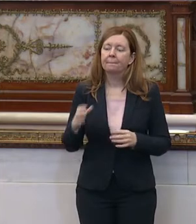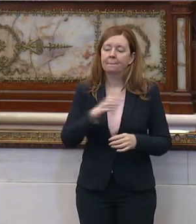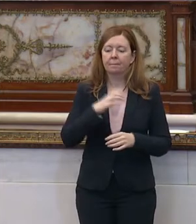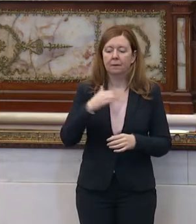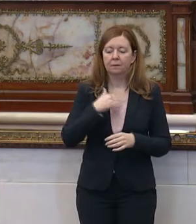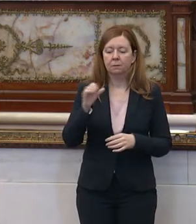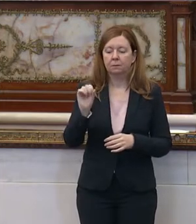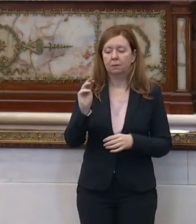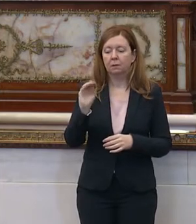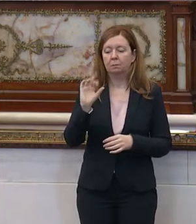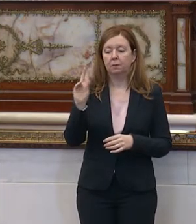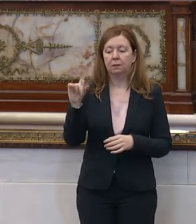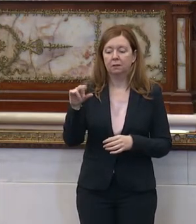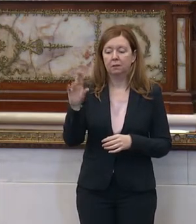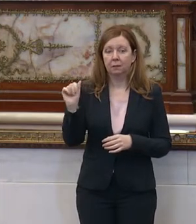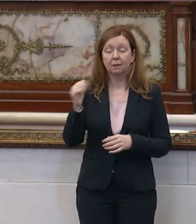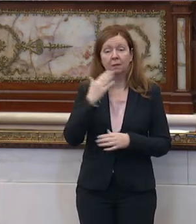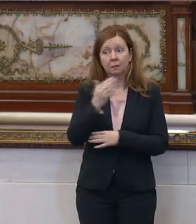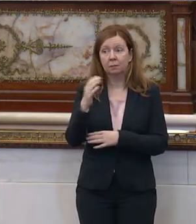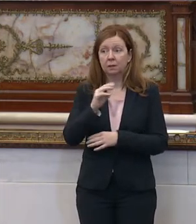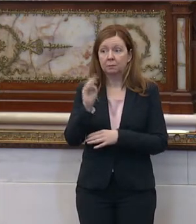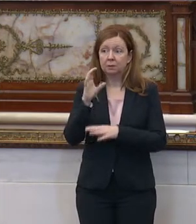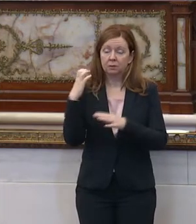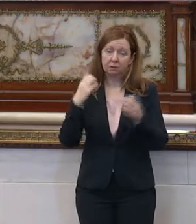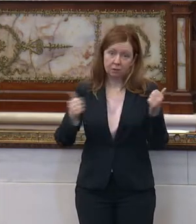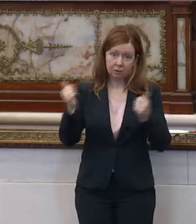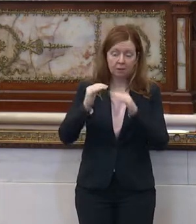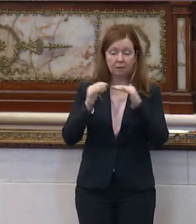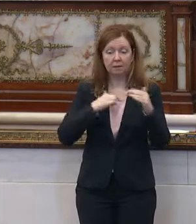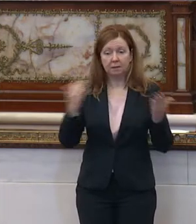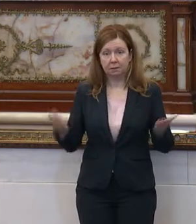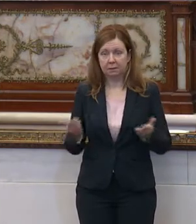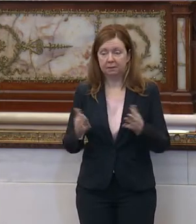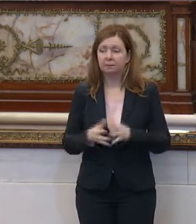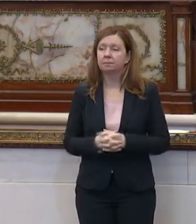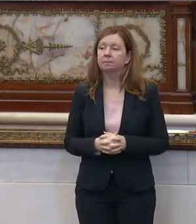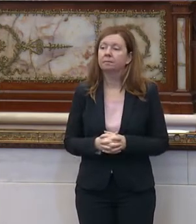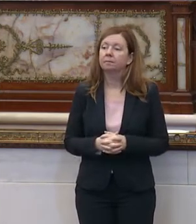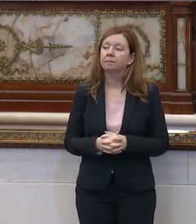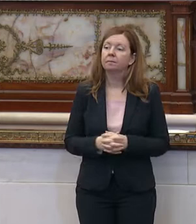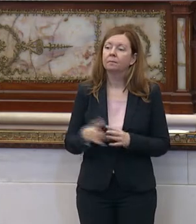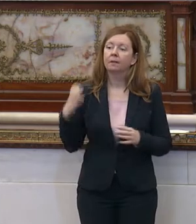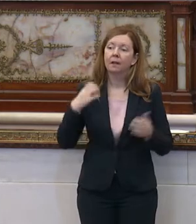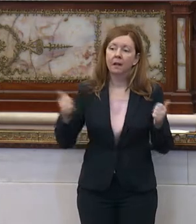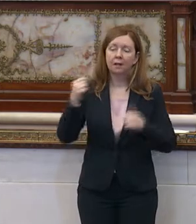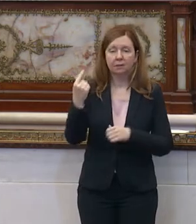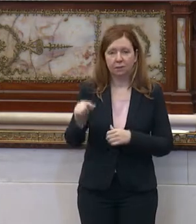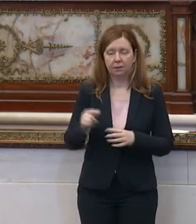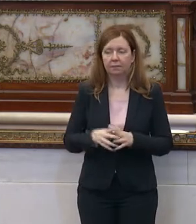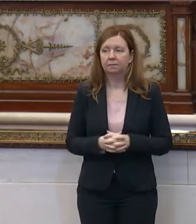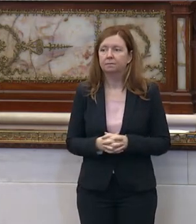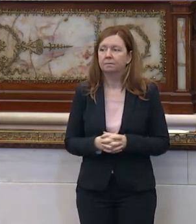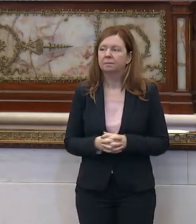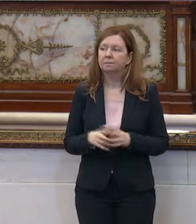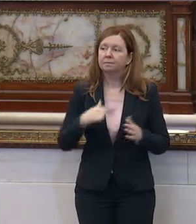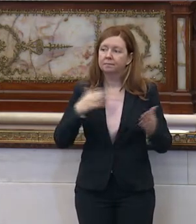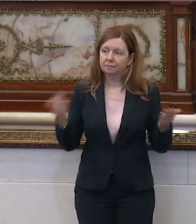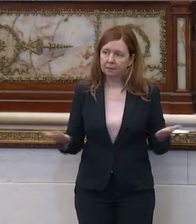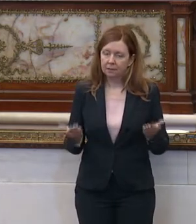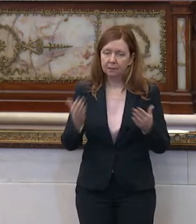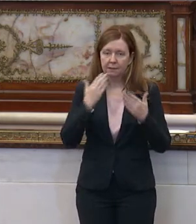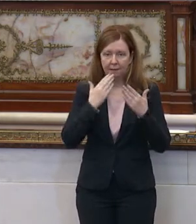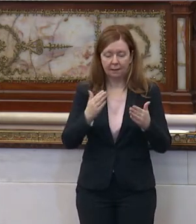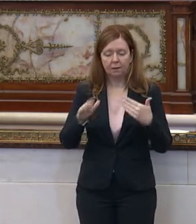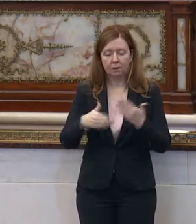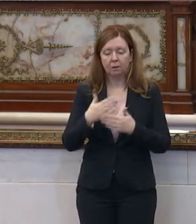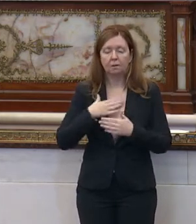Councilmember Mark Squilla. Good morning, Mr. Chair and colleagues. Present. And Chair Green. I am present. Thank you